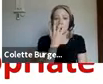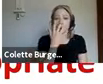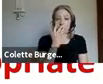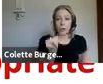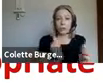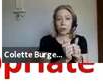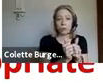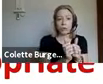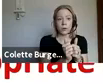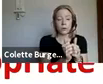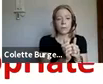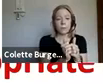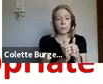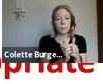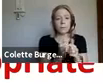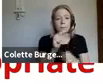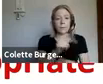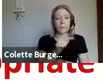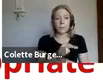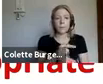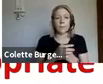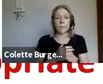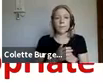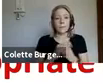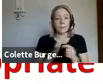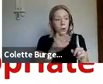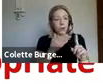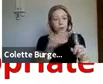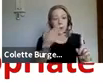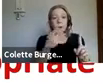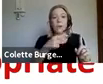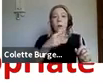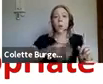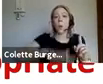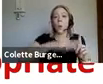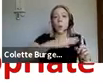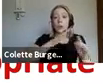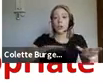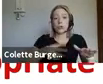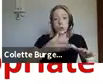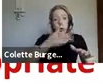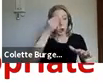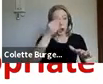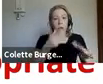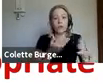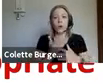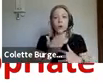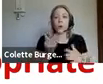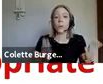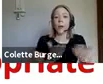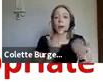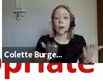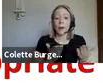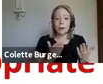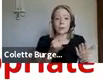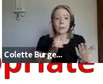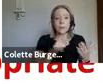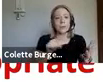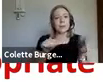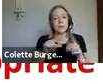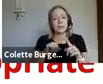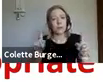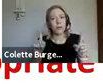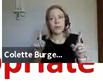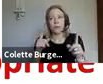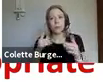Age-appropriate practices, first of all, recognise that all children at this age learn through play. Quite different from adult-directed